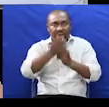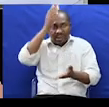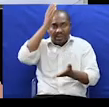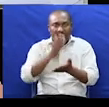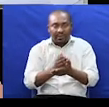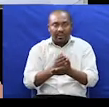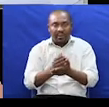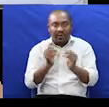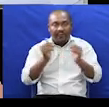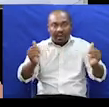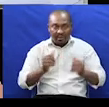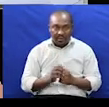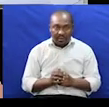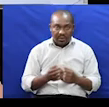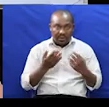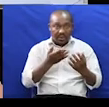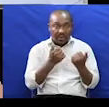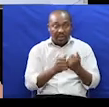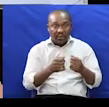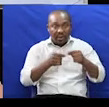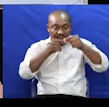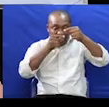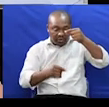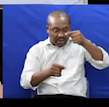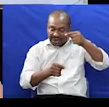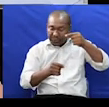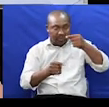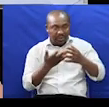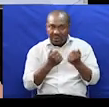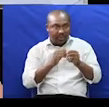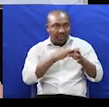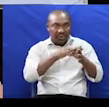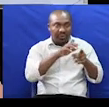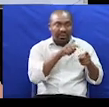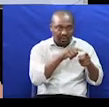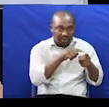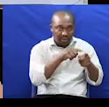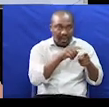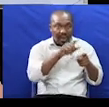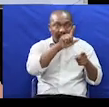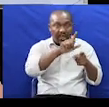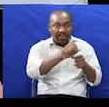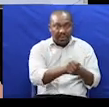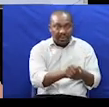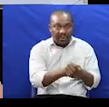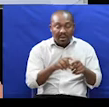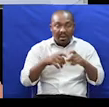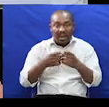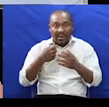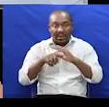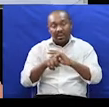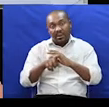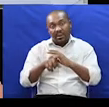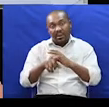recommended or is not used during titration. But if I have two solutions and I want to identify which one is an acid,